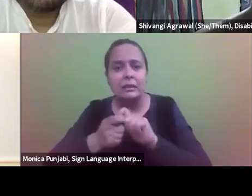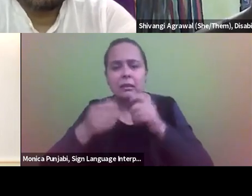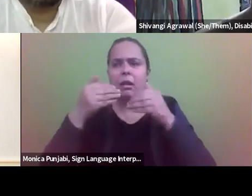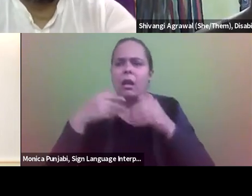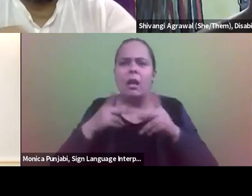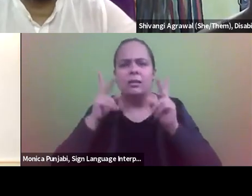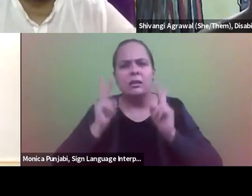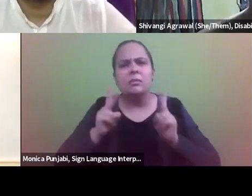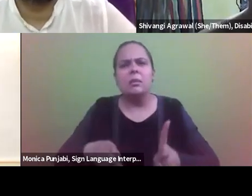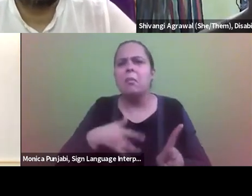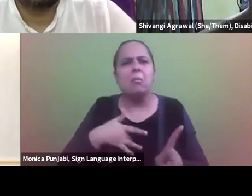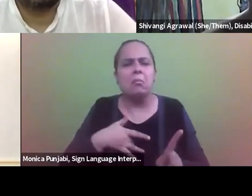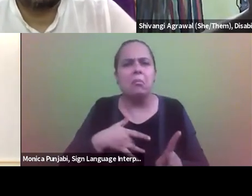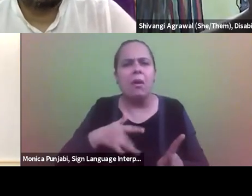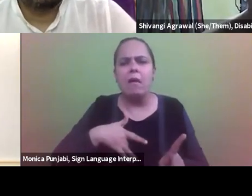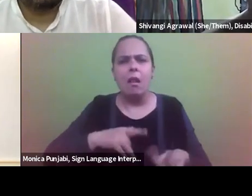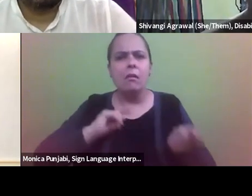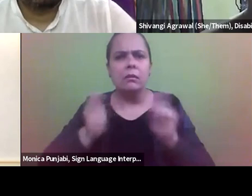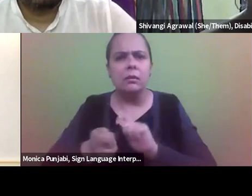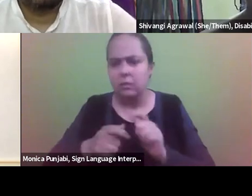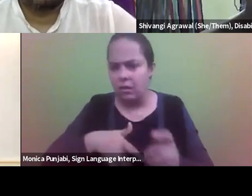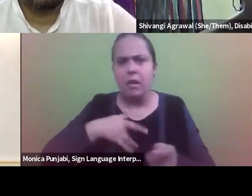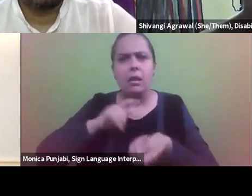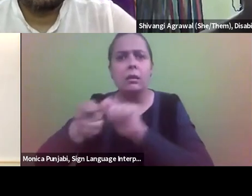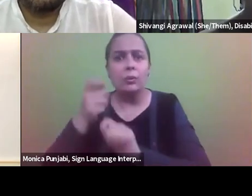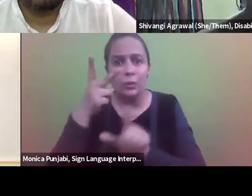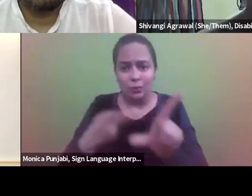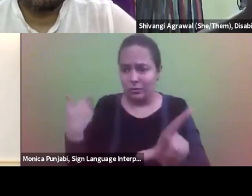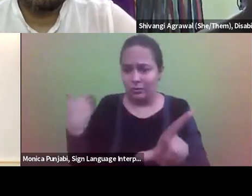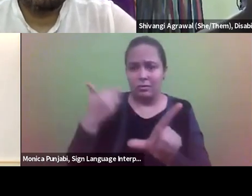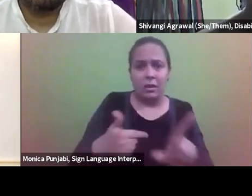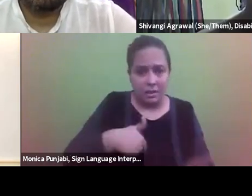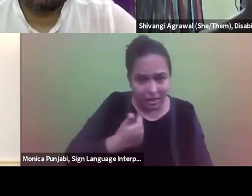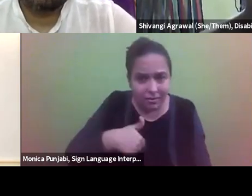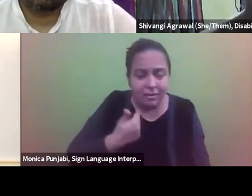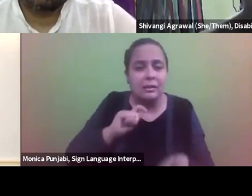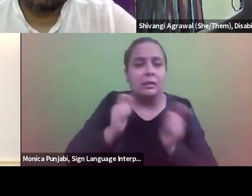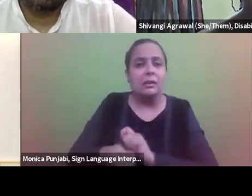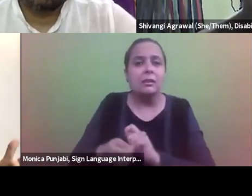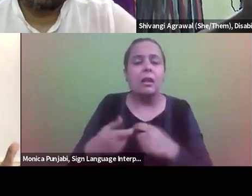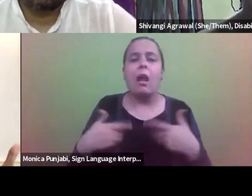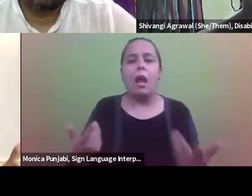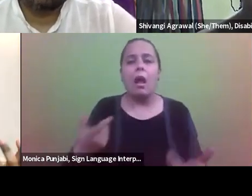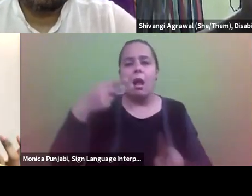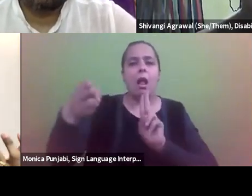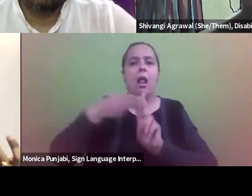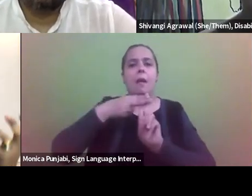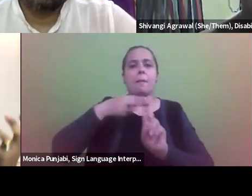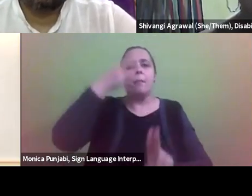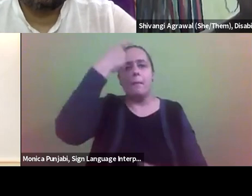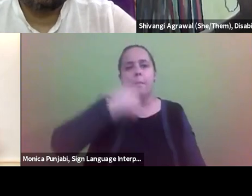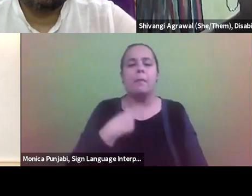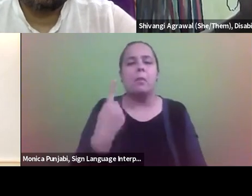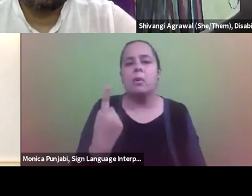It's very interesting, and I want to talk about this, the amount of the prejudices that are thrown about appearances and gender.